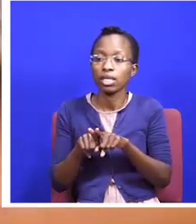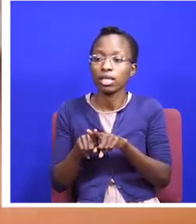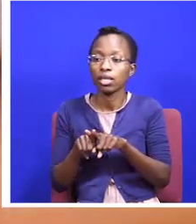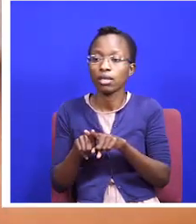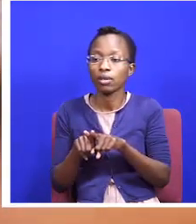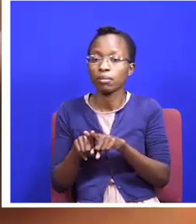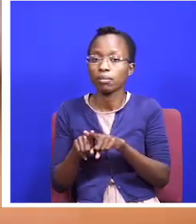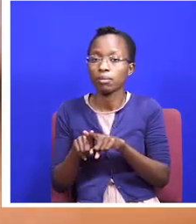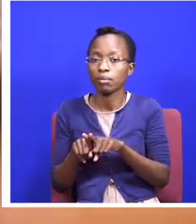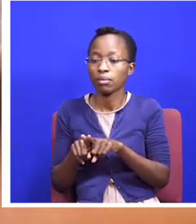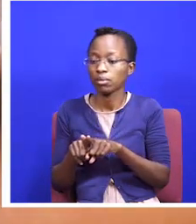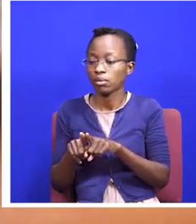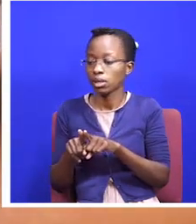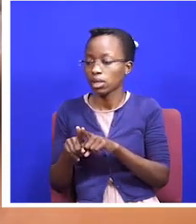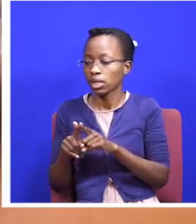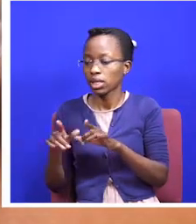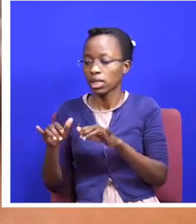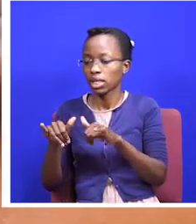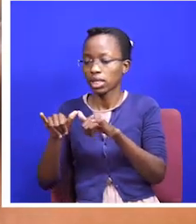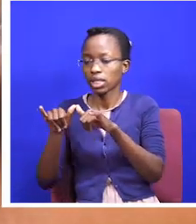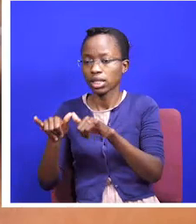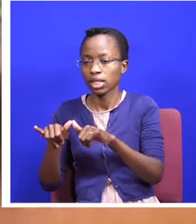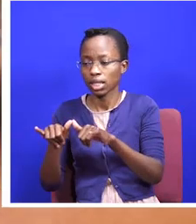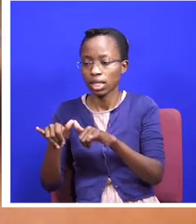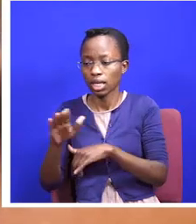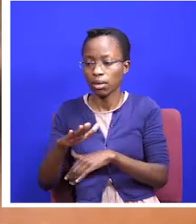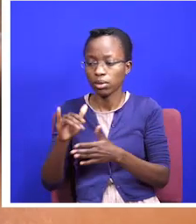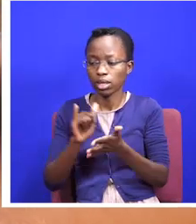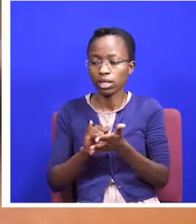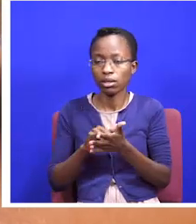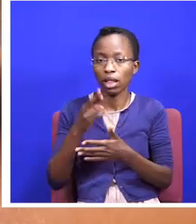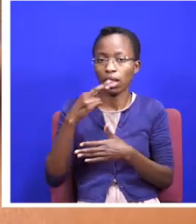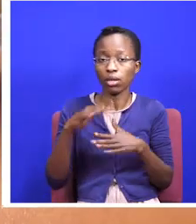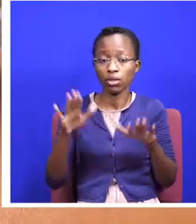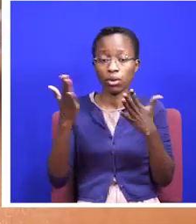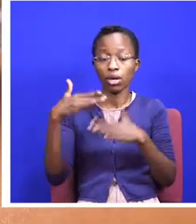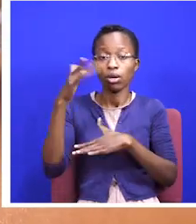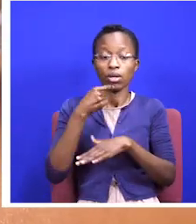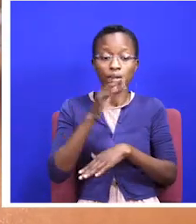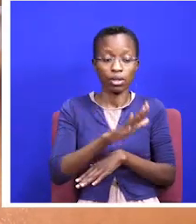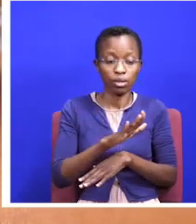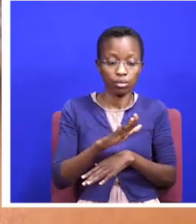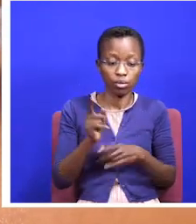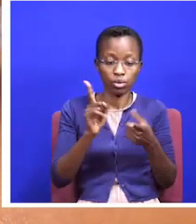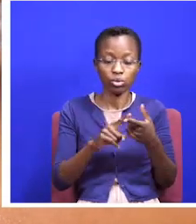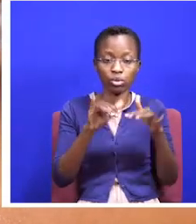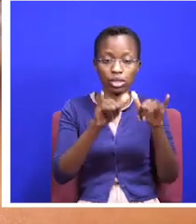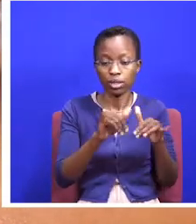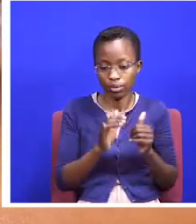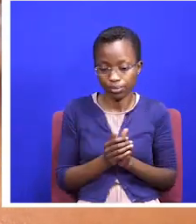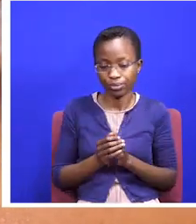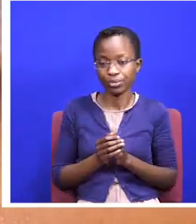and they camped near a place that was at the Red Sea, where God had told them to